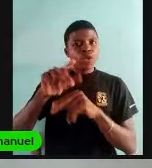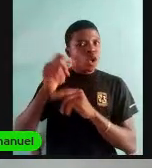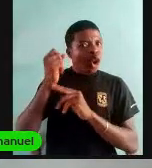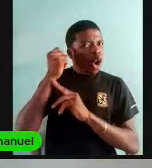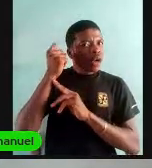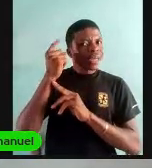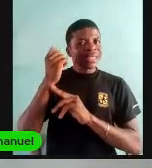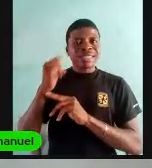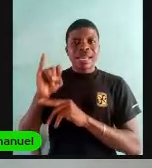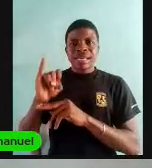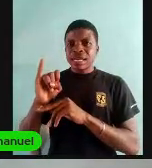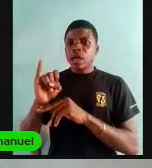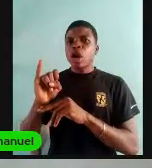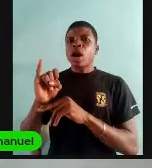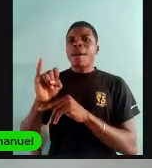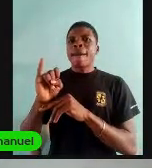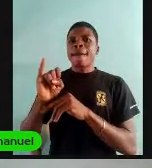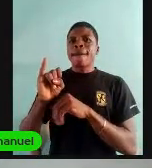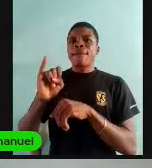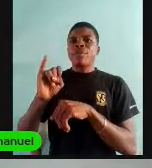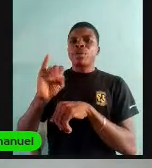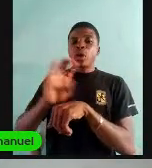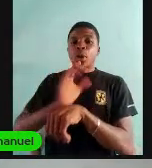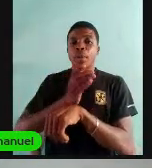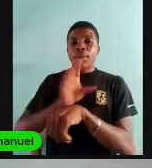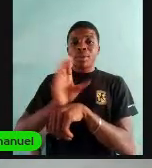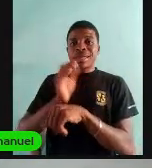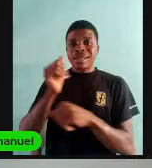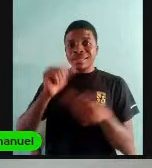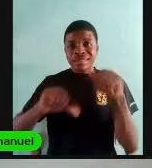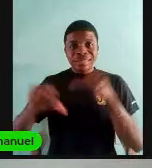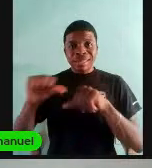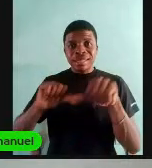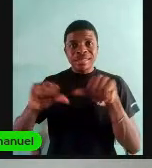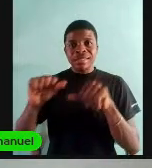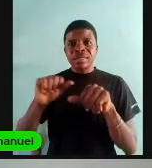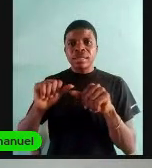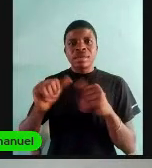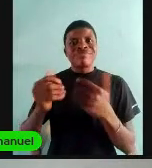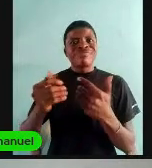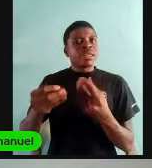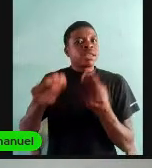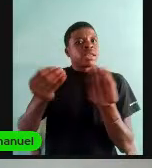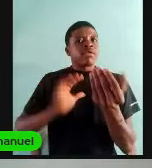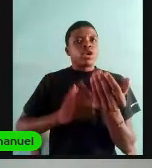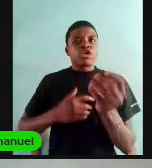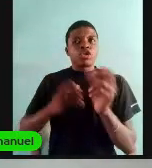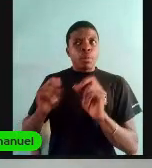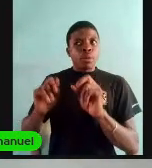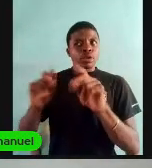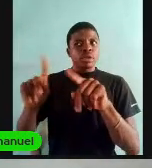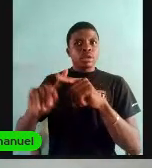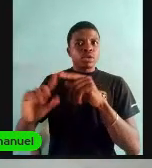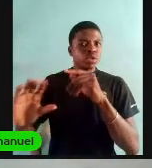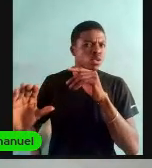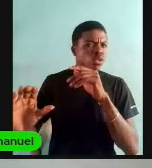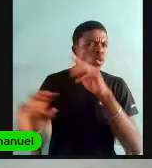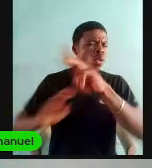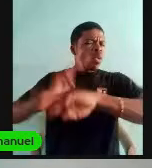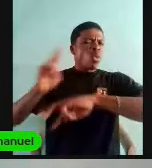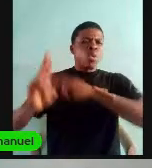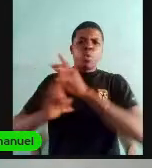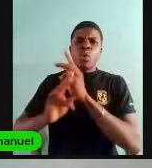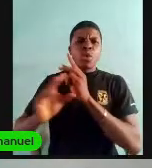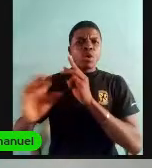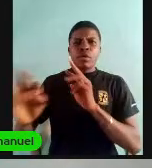programming opens up a world of opportunities. So start your programming journey with passion and